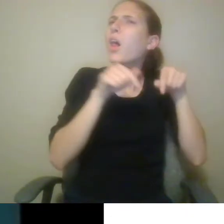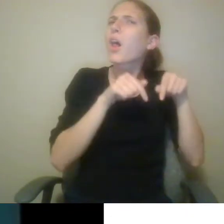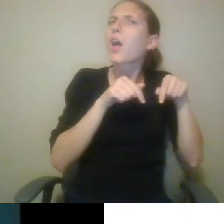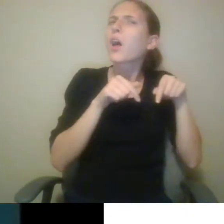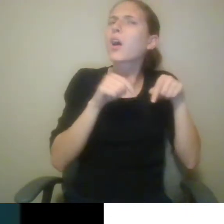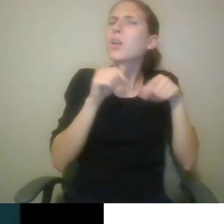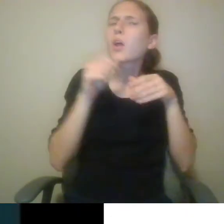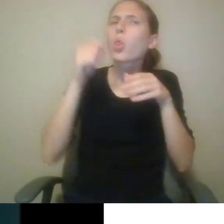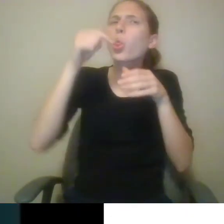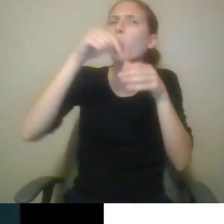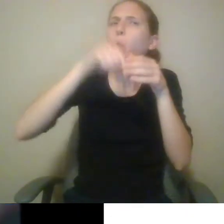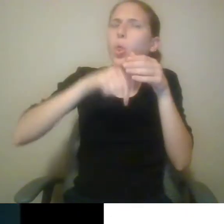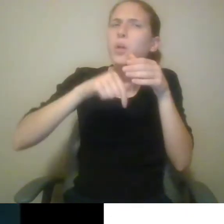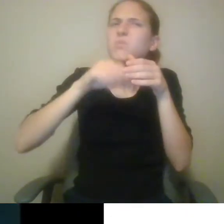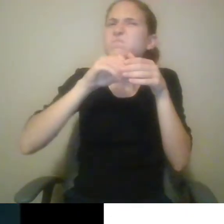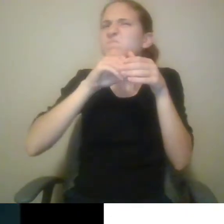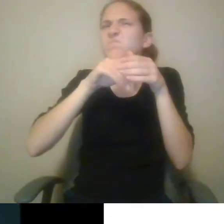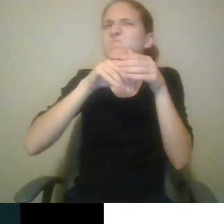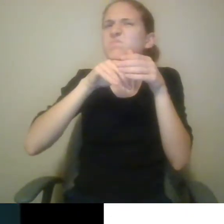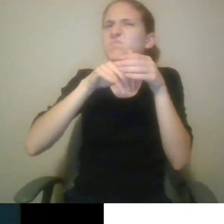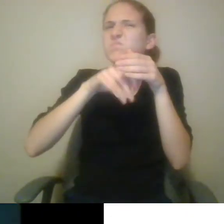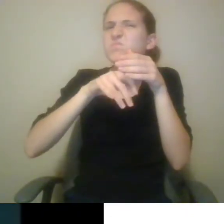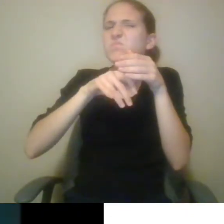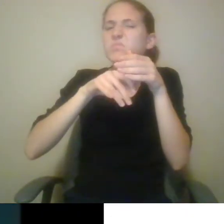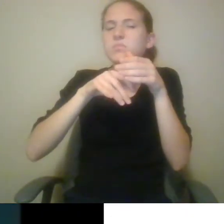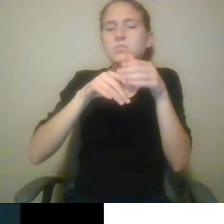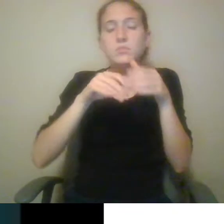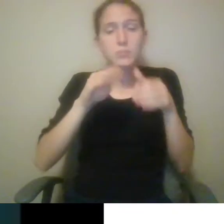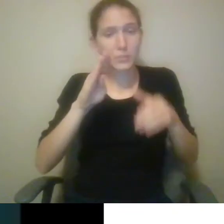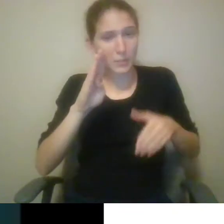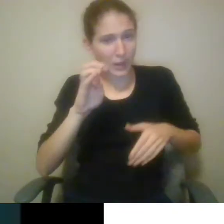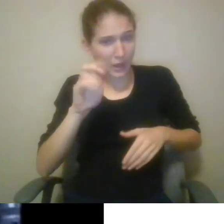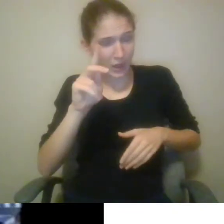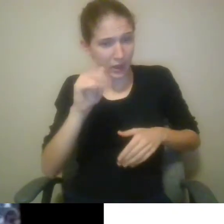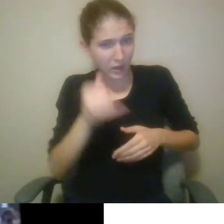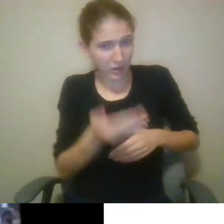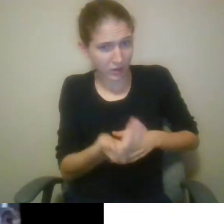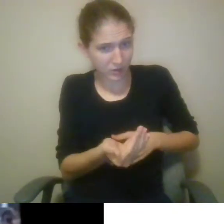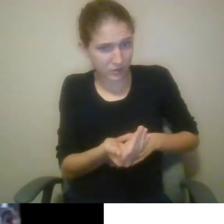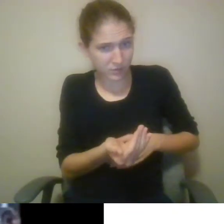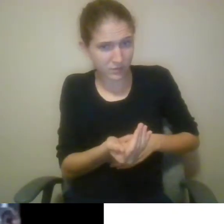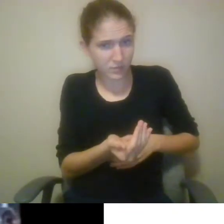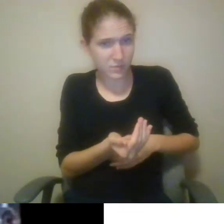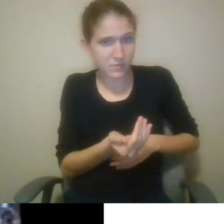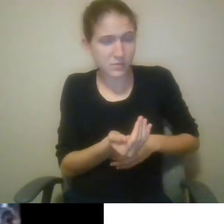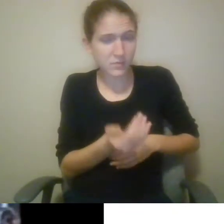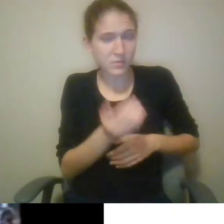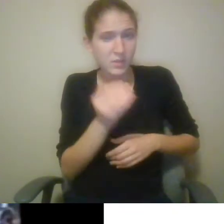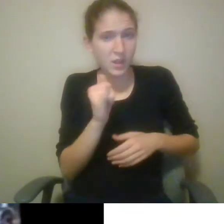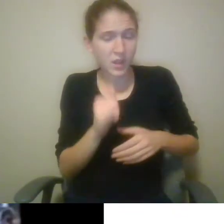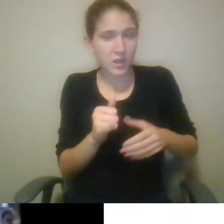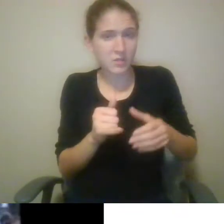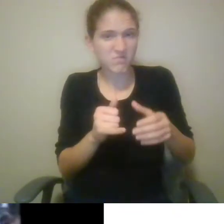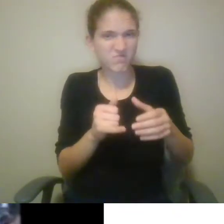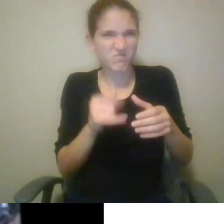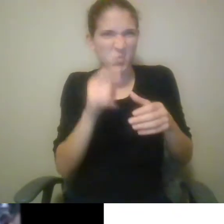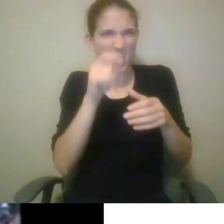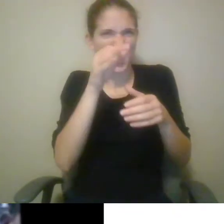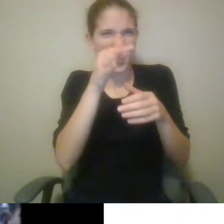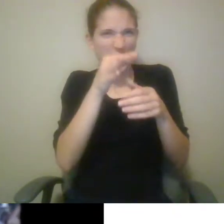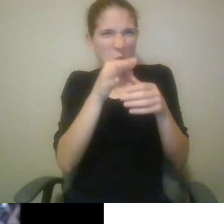Alright. Maybe see if you can, let's hear Becky's description. Like the material was like whatever's in the air is spreading